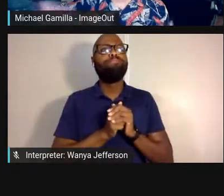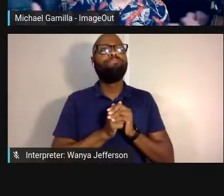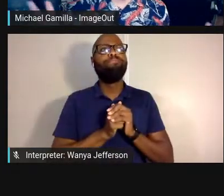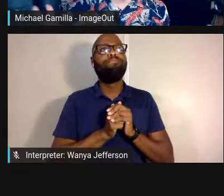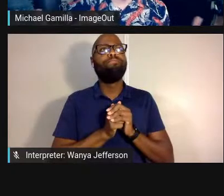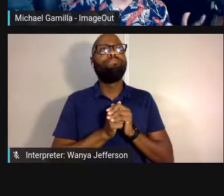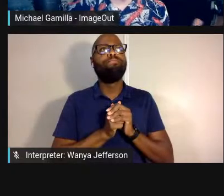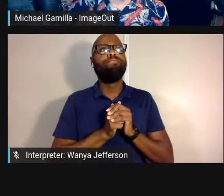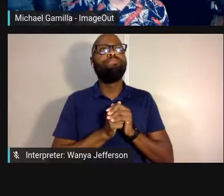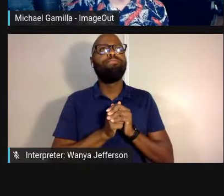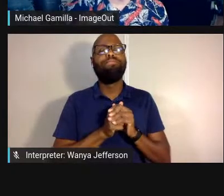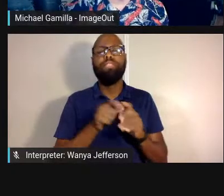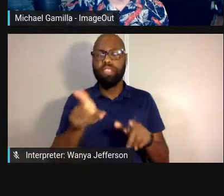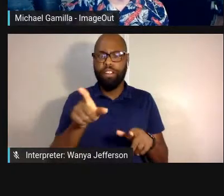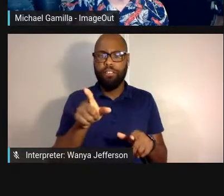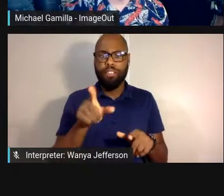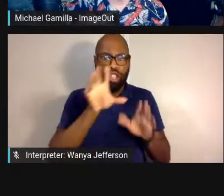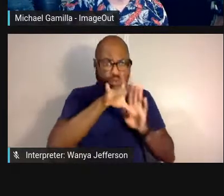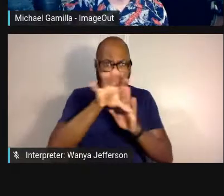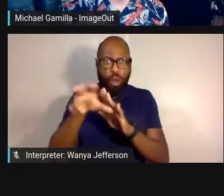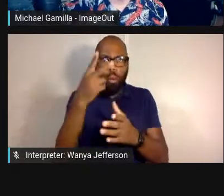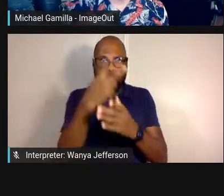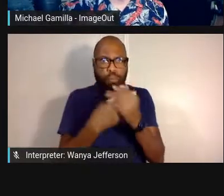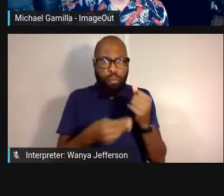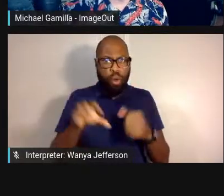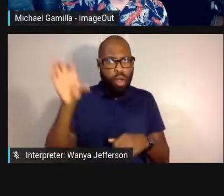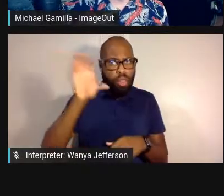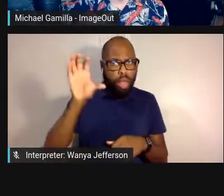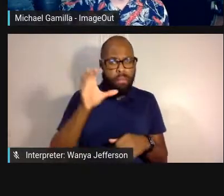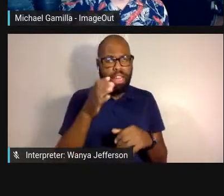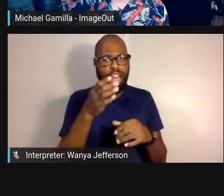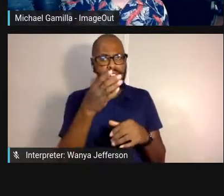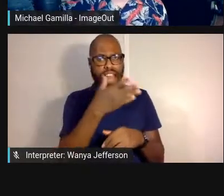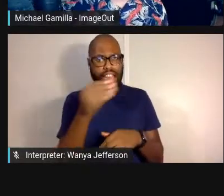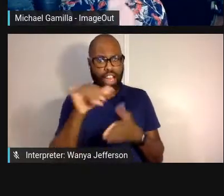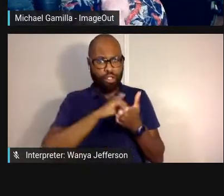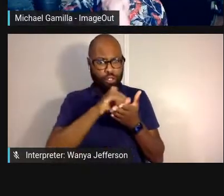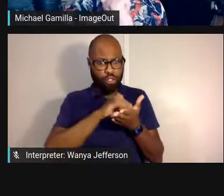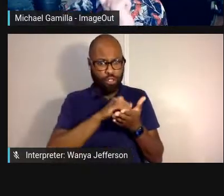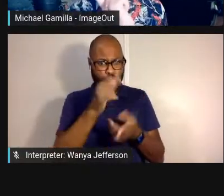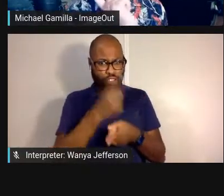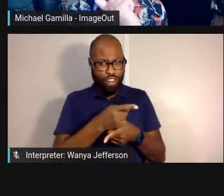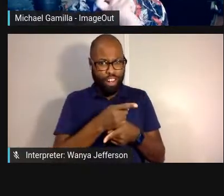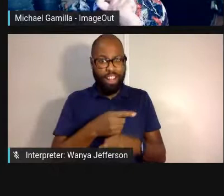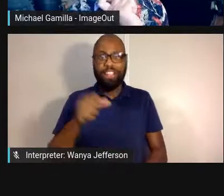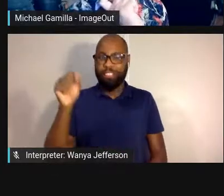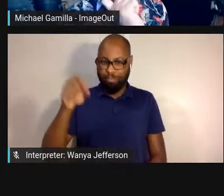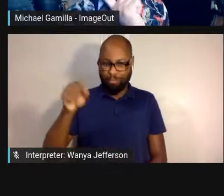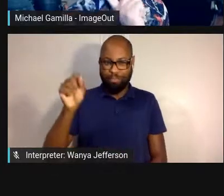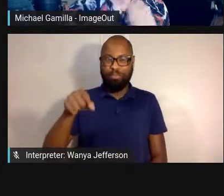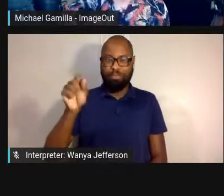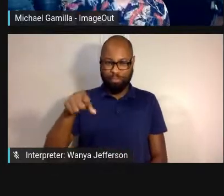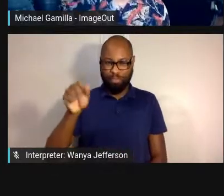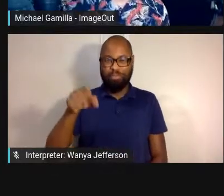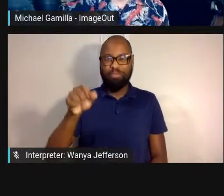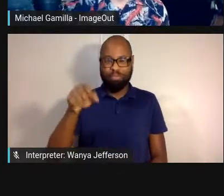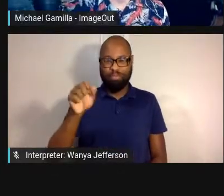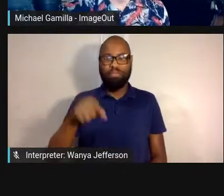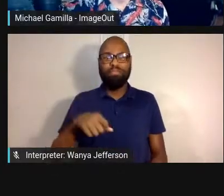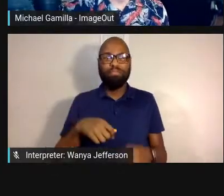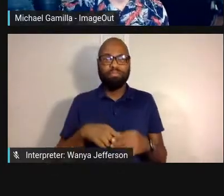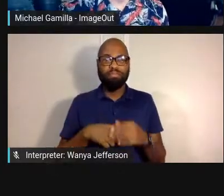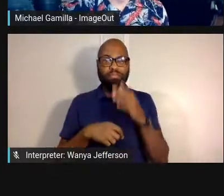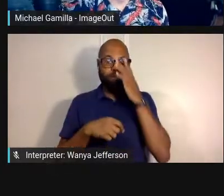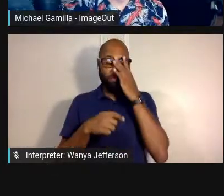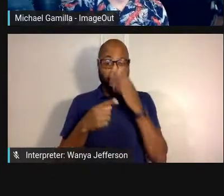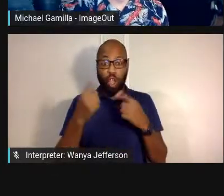you shot in both Colombia and New York, right? Yes. Yes. Yes, we did. And I think it was, for